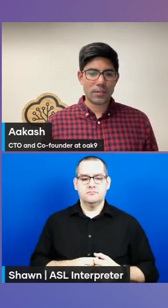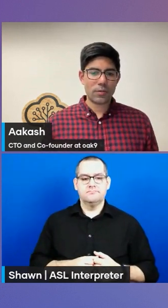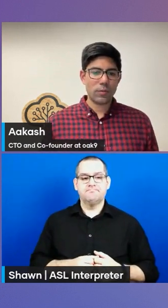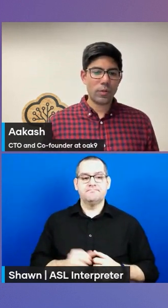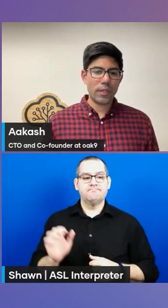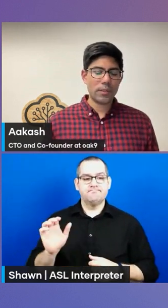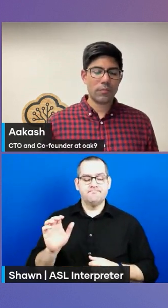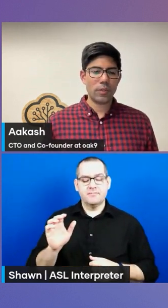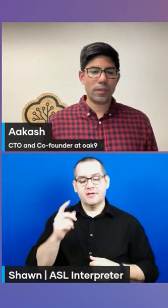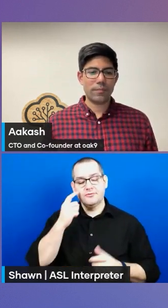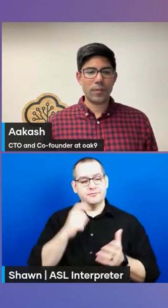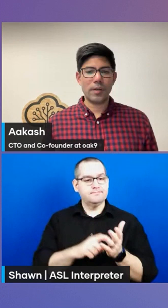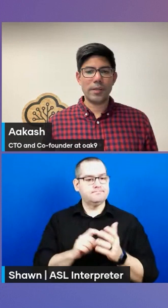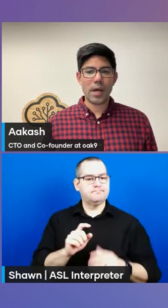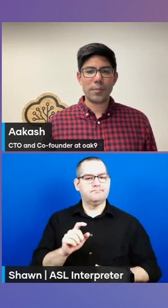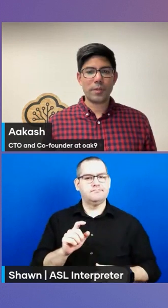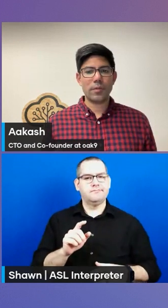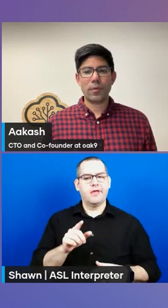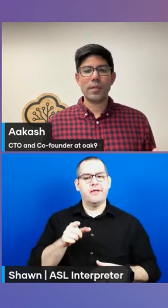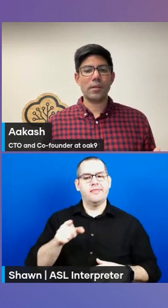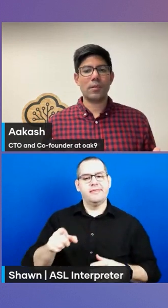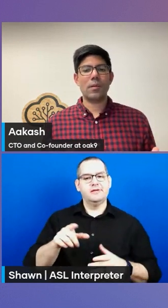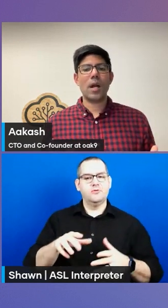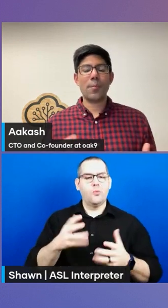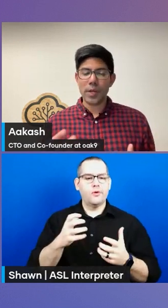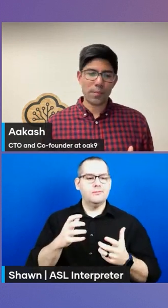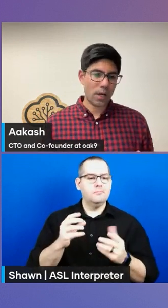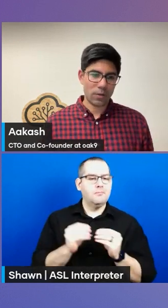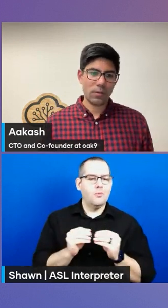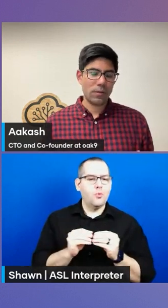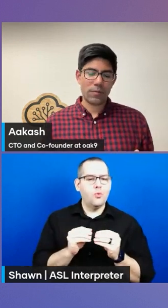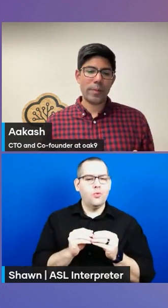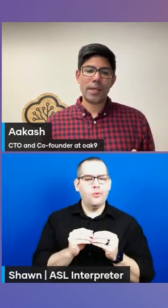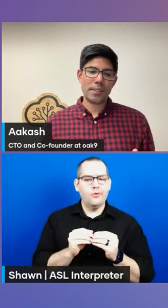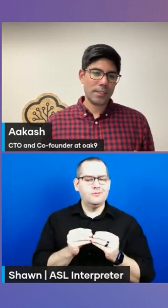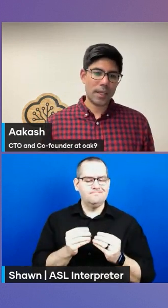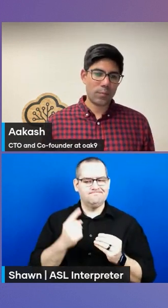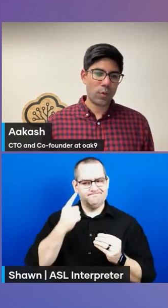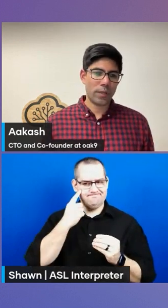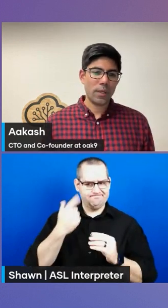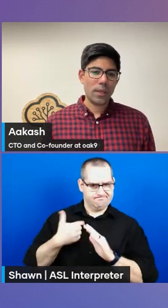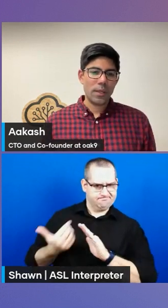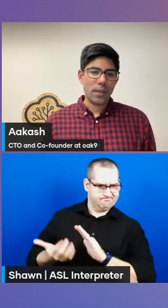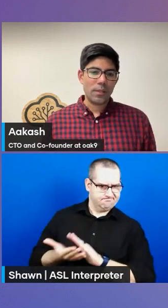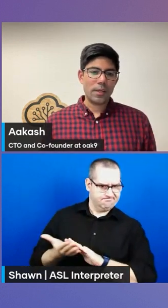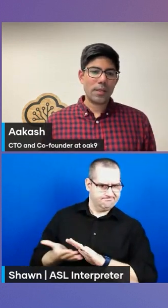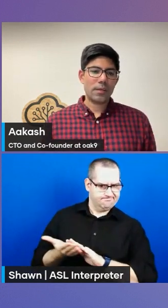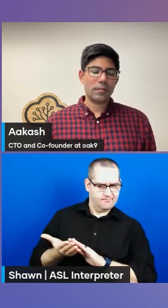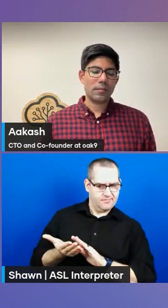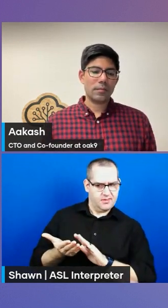journey, as they're looking to really adopt the right operating model from an IT standpoint,